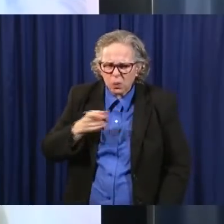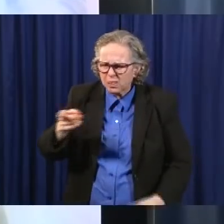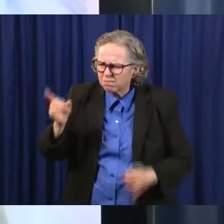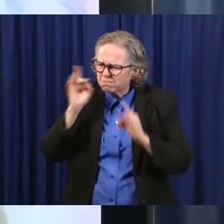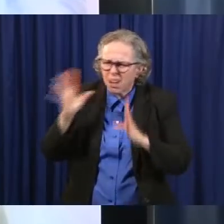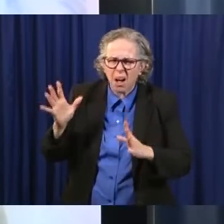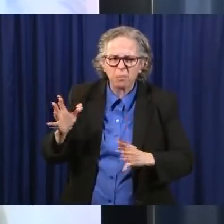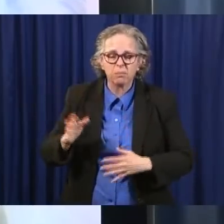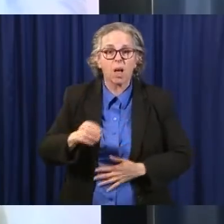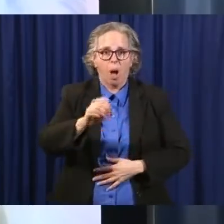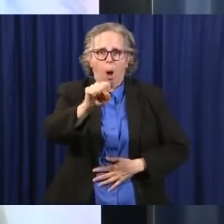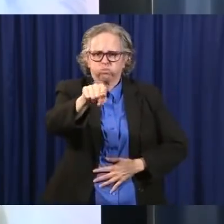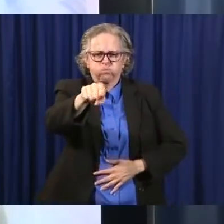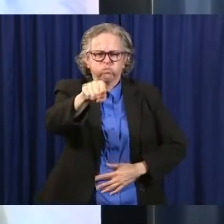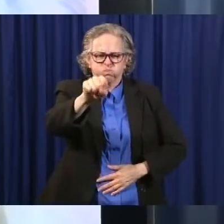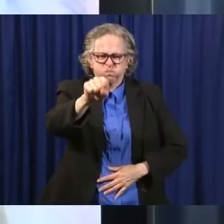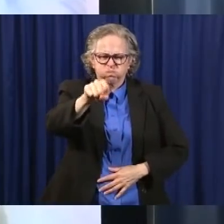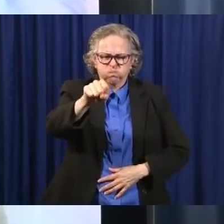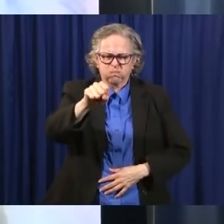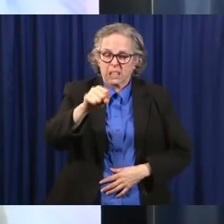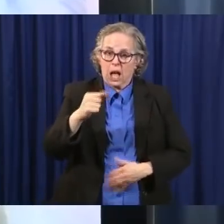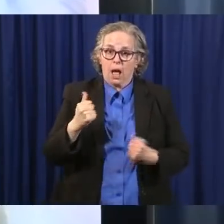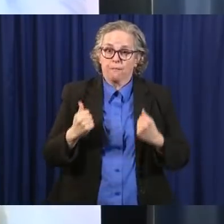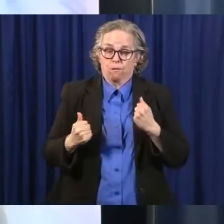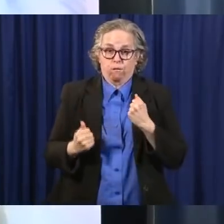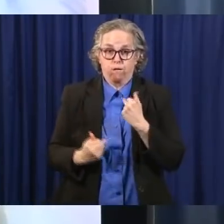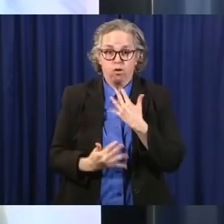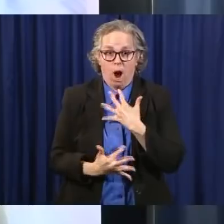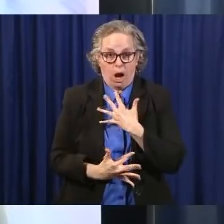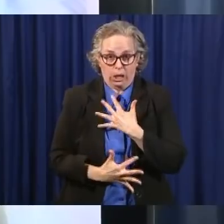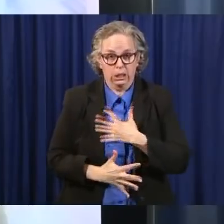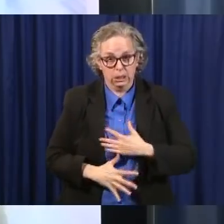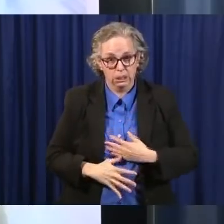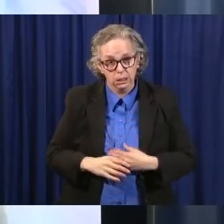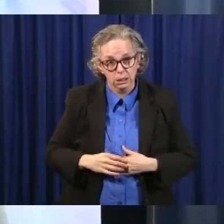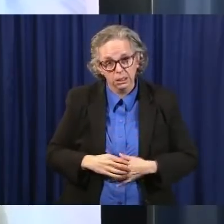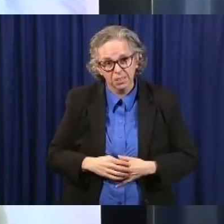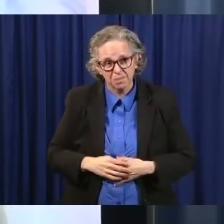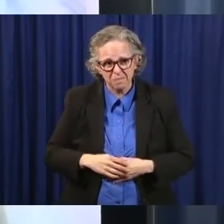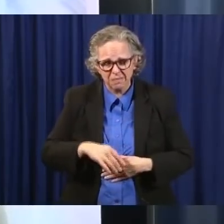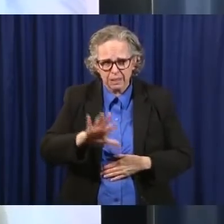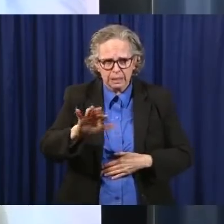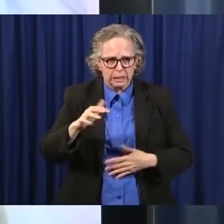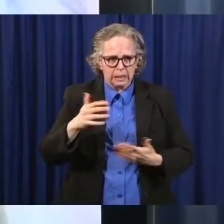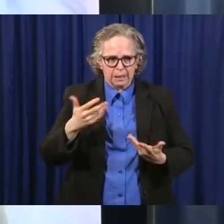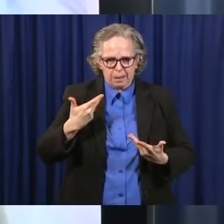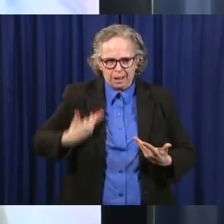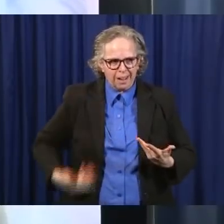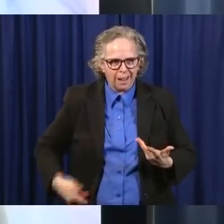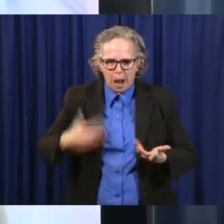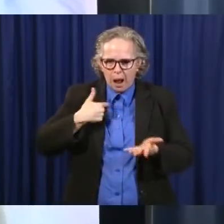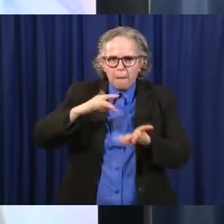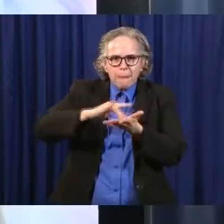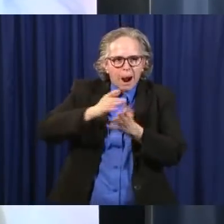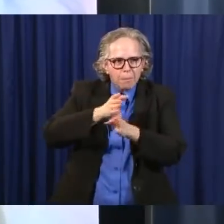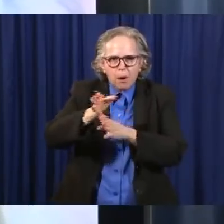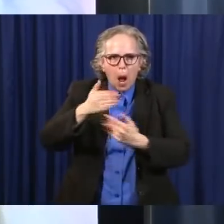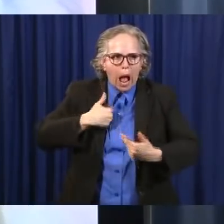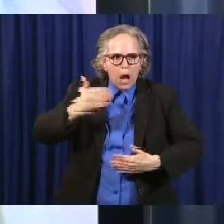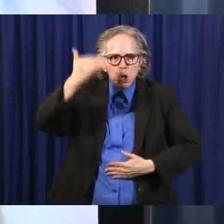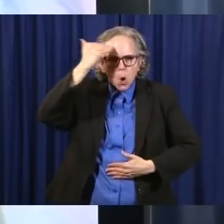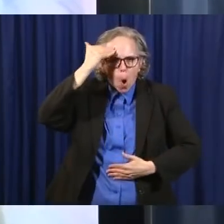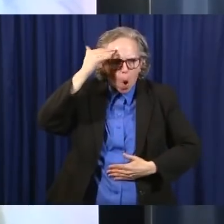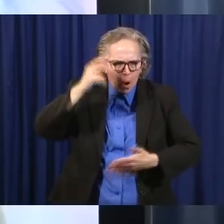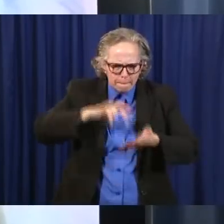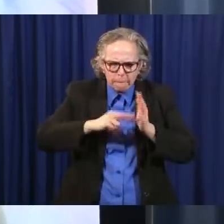It was very frightening, especially since I kind of knew what was going on and what was going to happen. But the staff there was